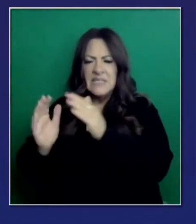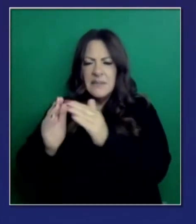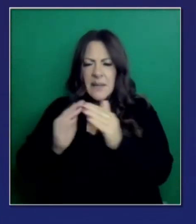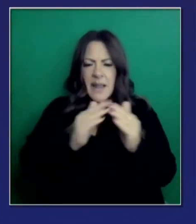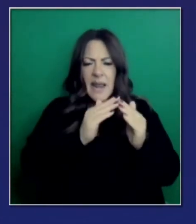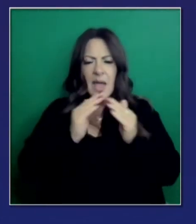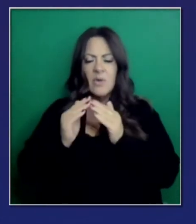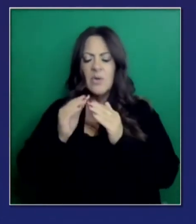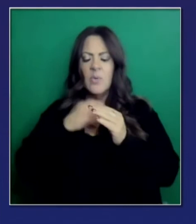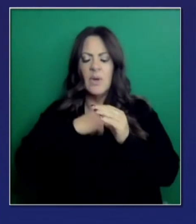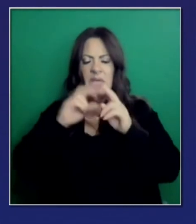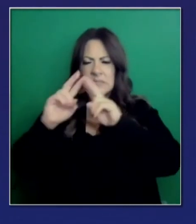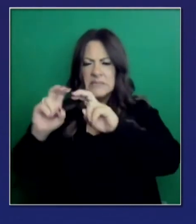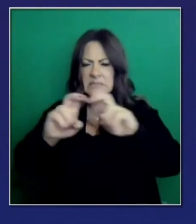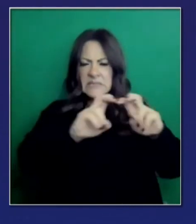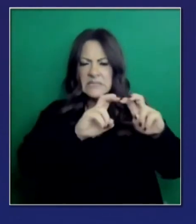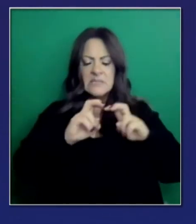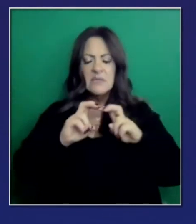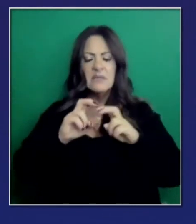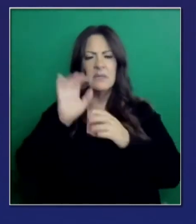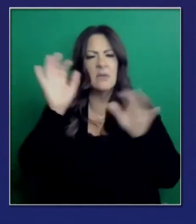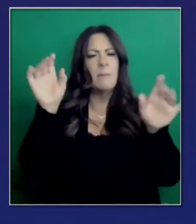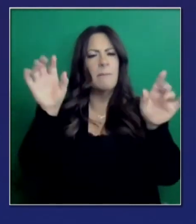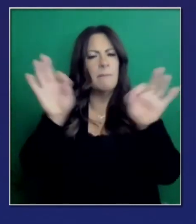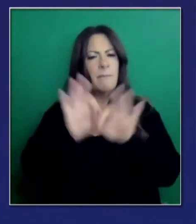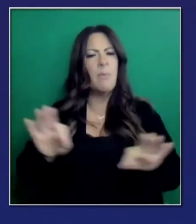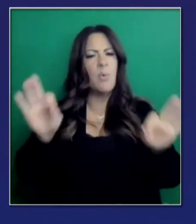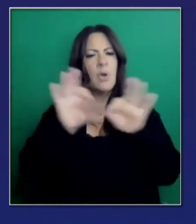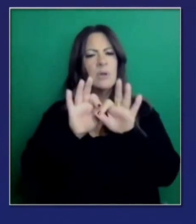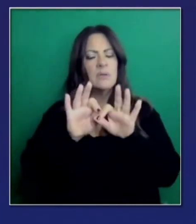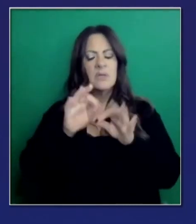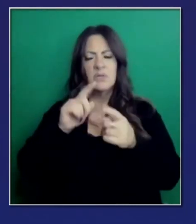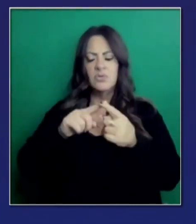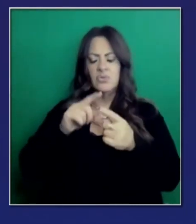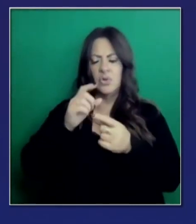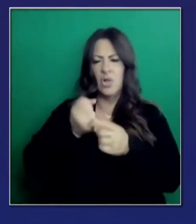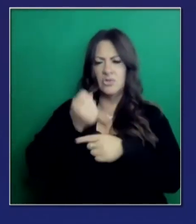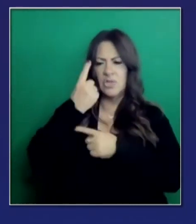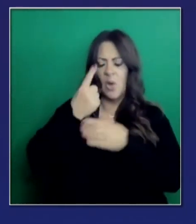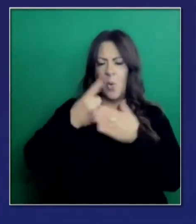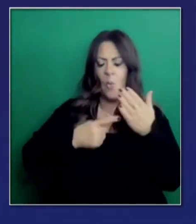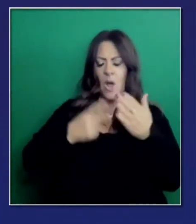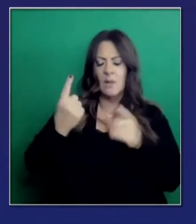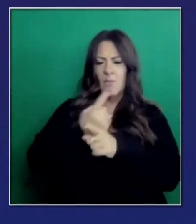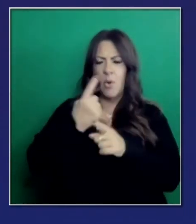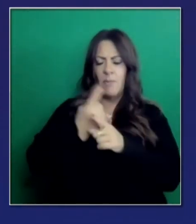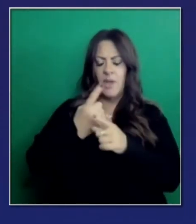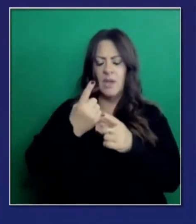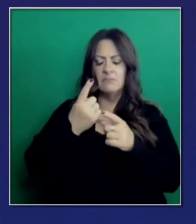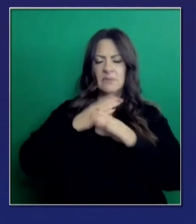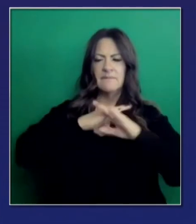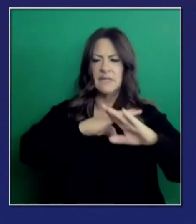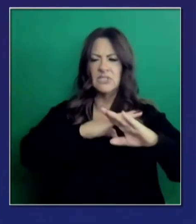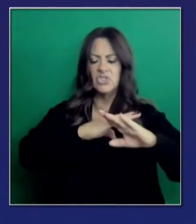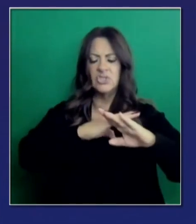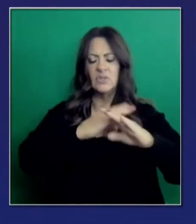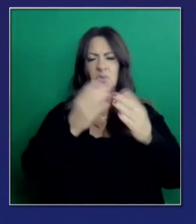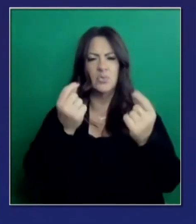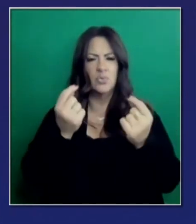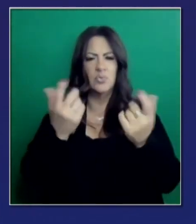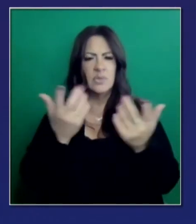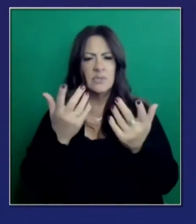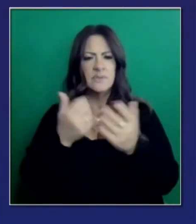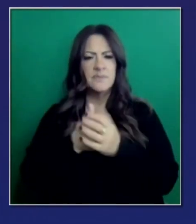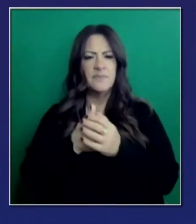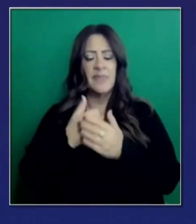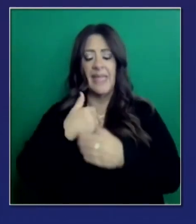to understand what are the appropriate interventions that we need to imagine. Look, I grew up and played sports my entire